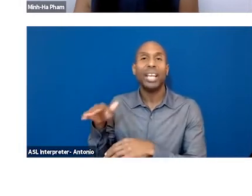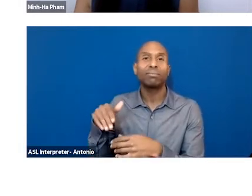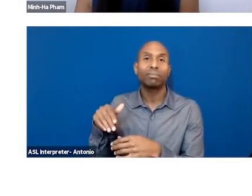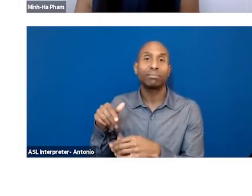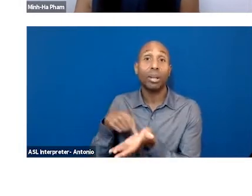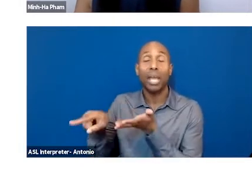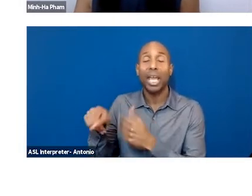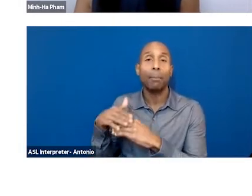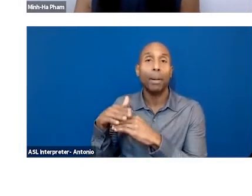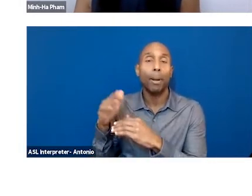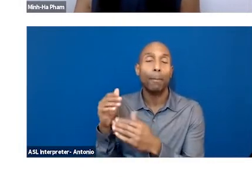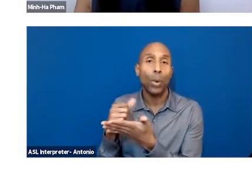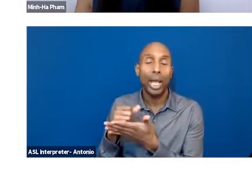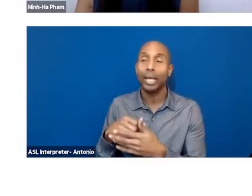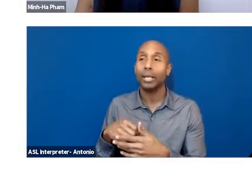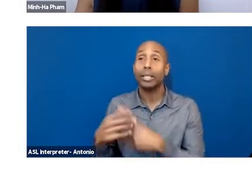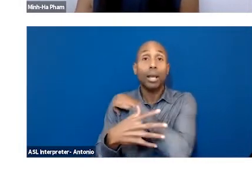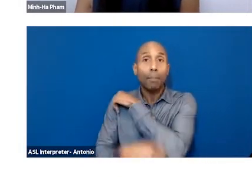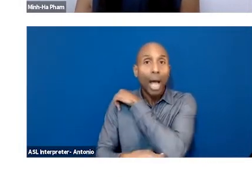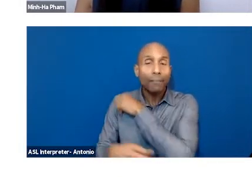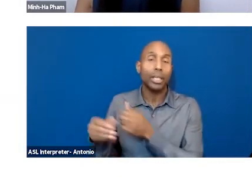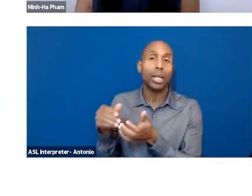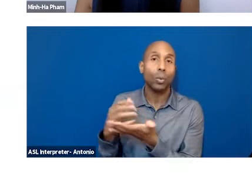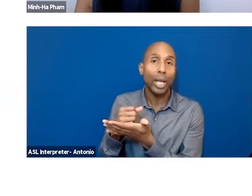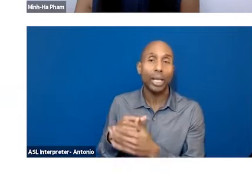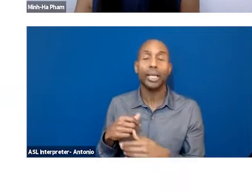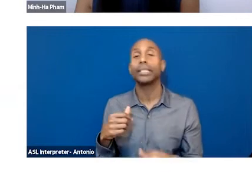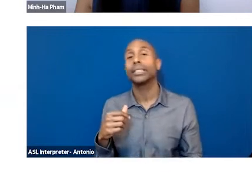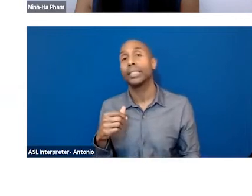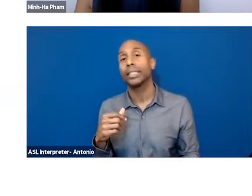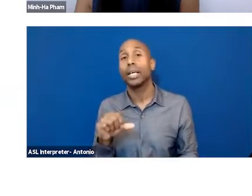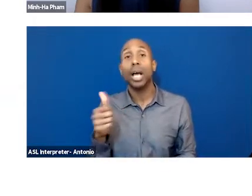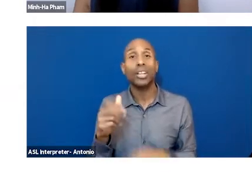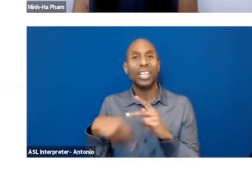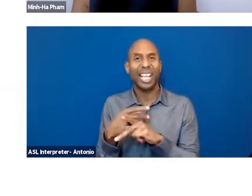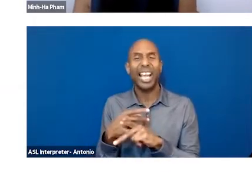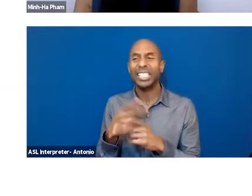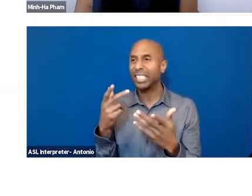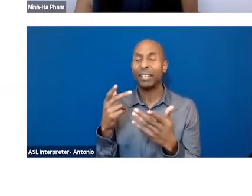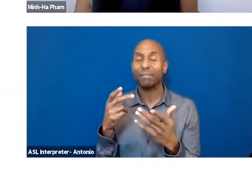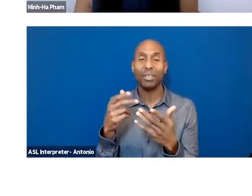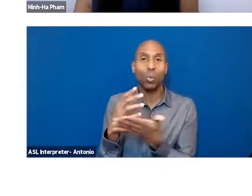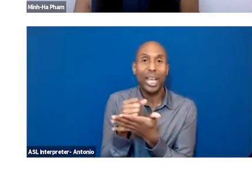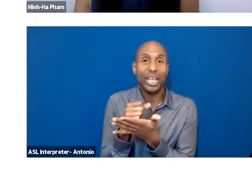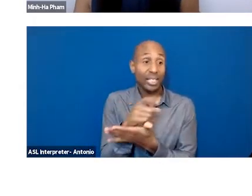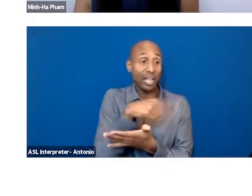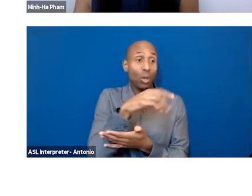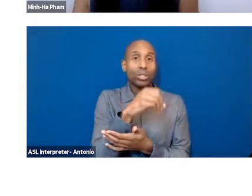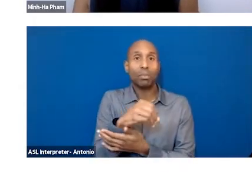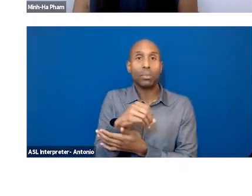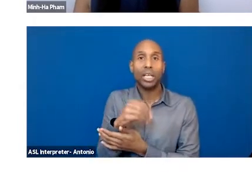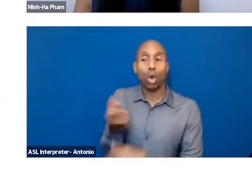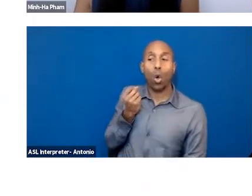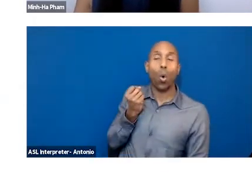the piece rate pay system, and other kinds of wage and severance wage theft. Racially gendered violence